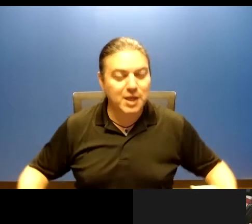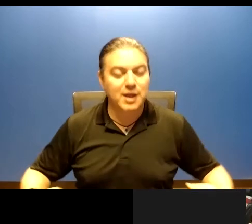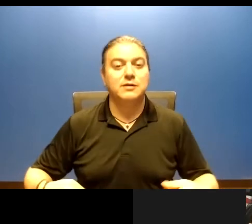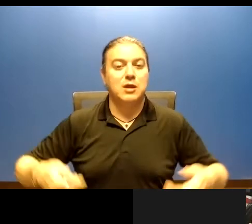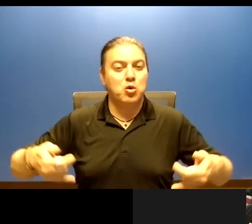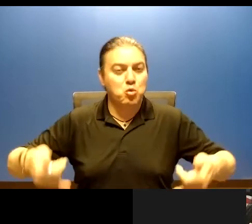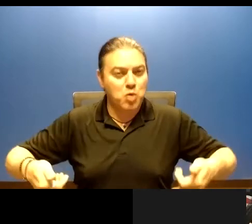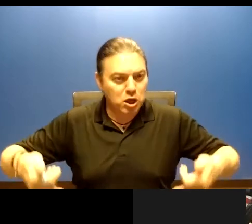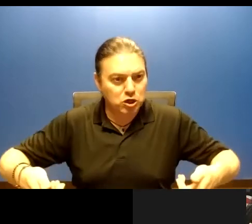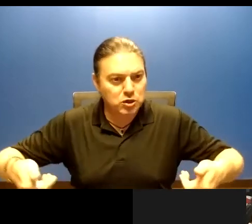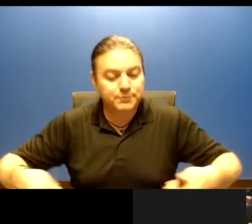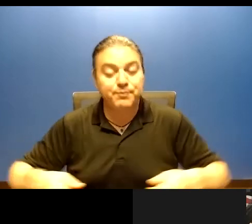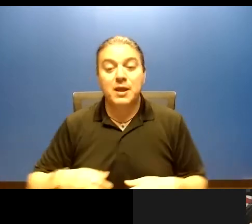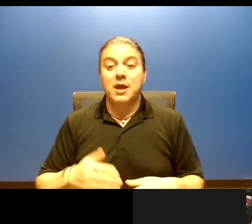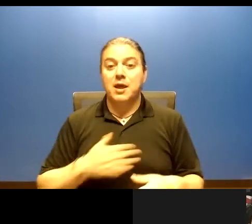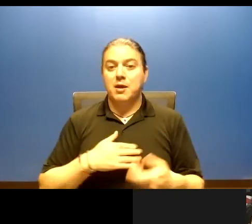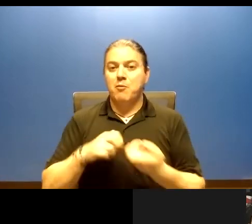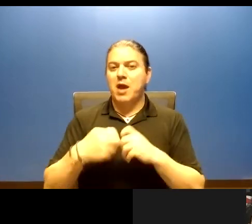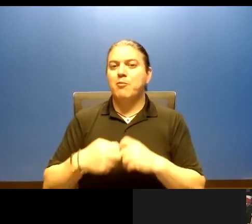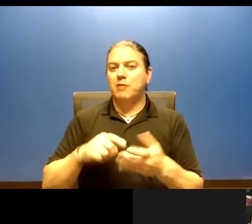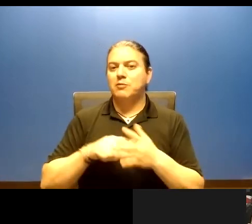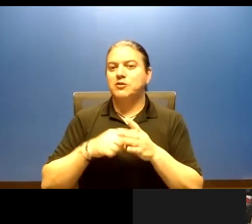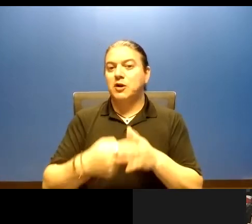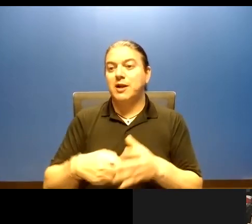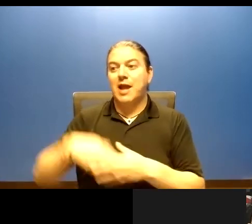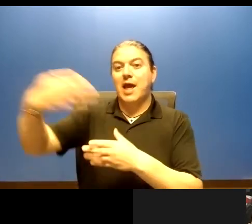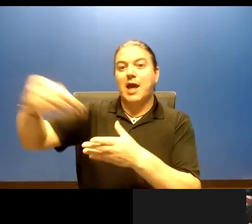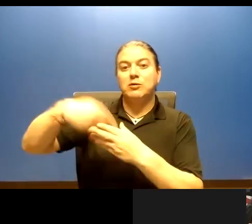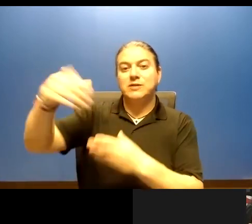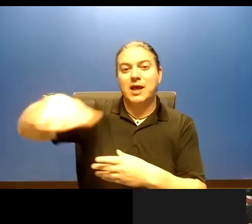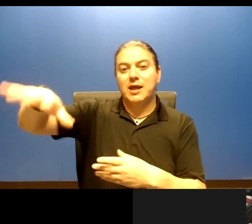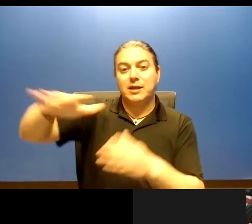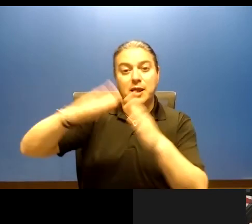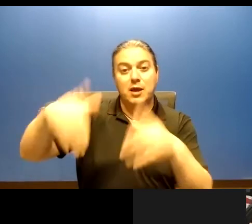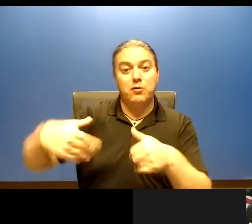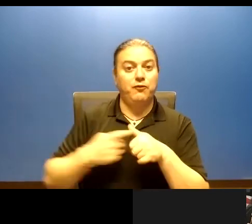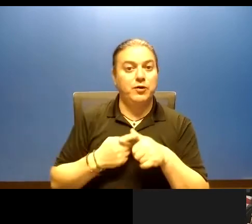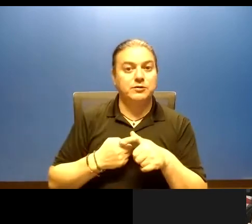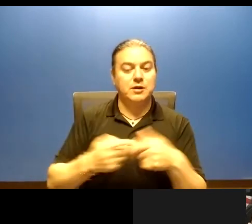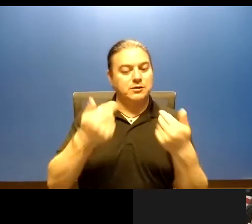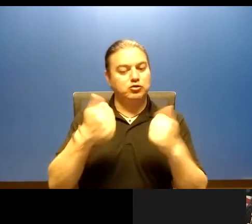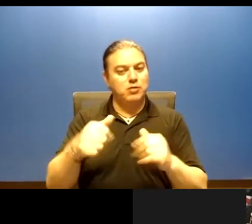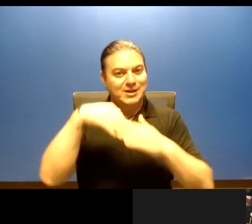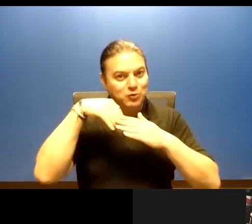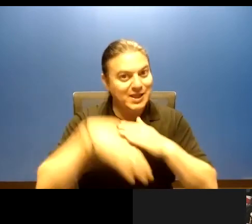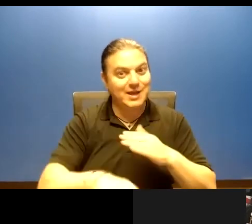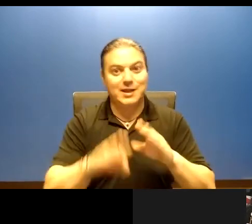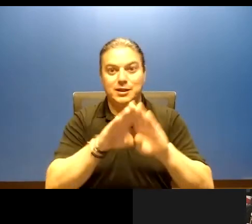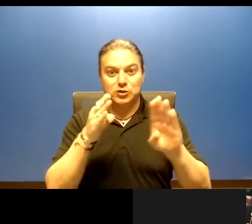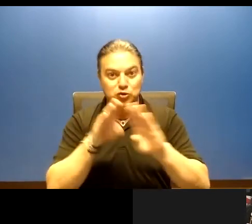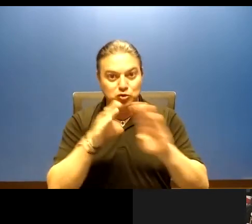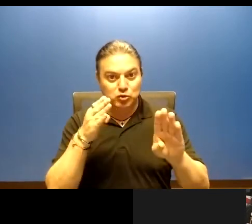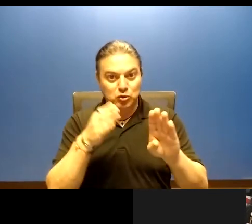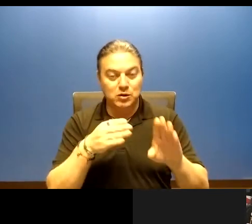my problem began outside the home first. It was actually trying to get in the door and needing a